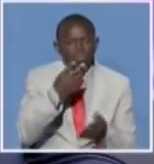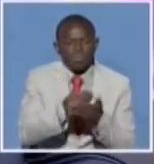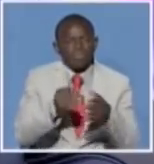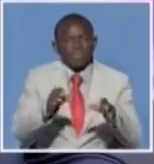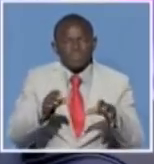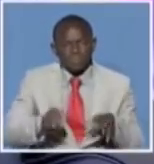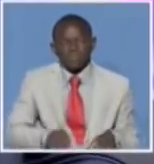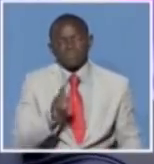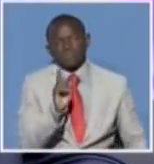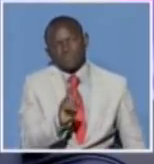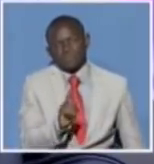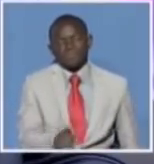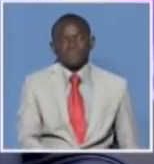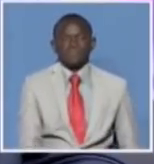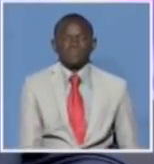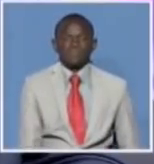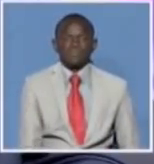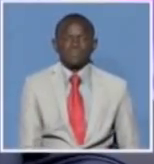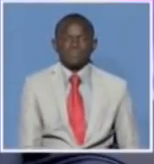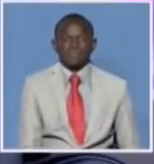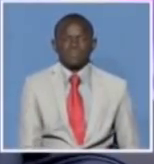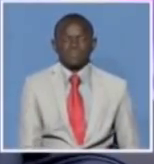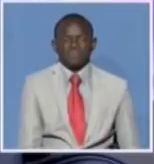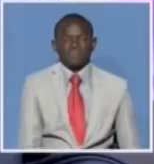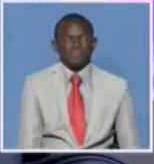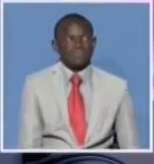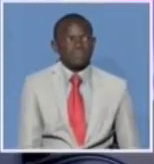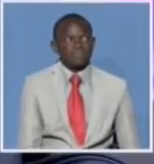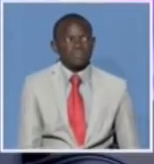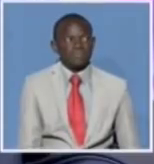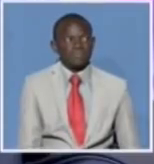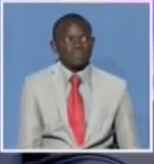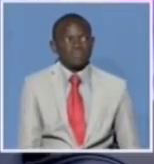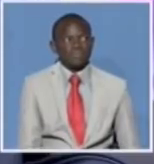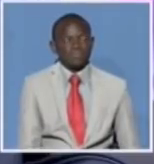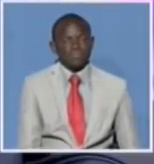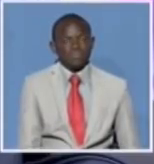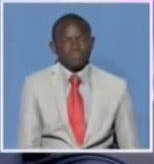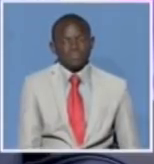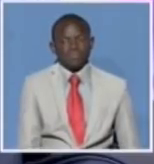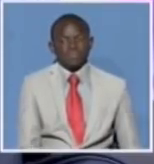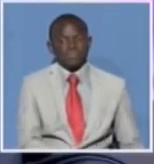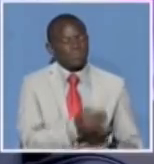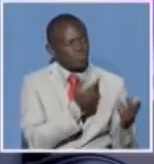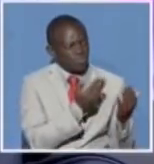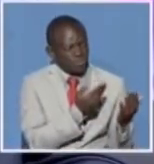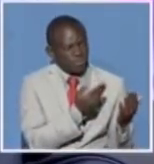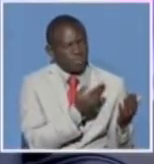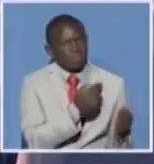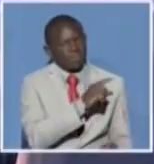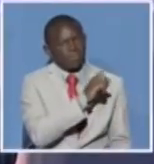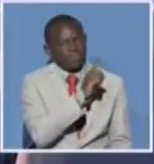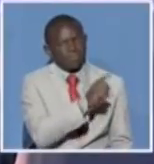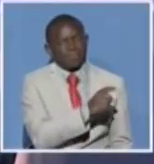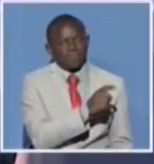With respect to the examination leakage. Maybe before you move to examinations, I'll ask you one question just